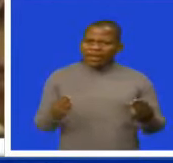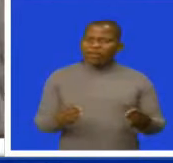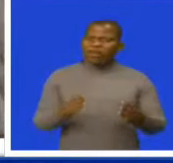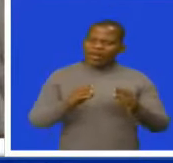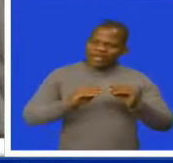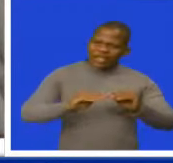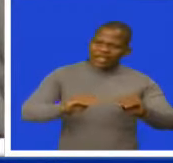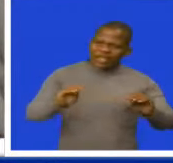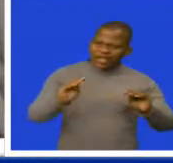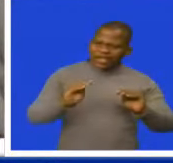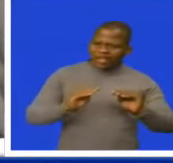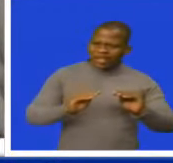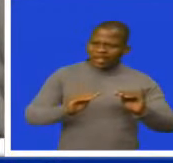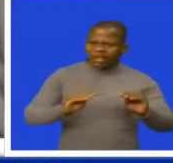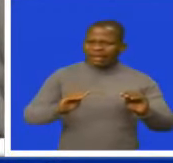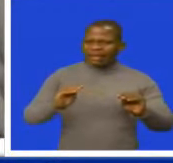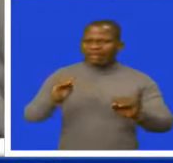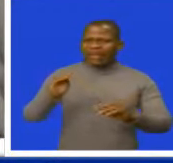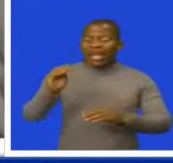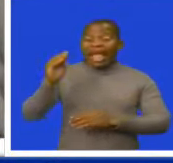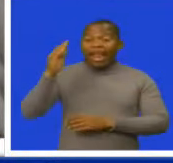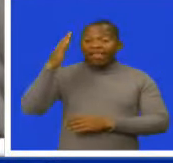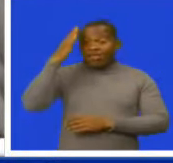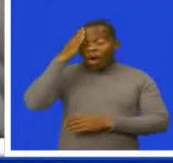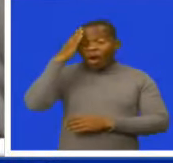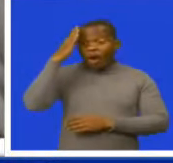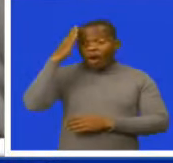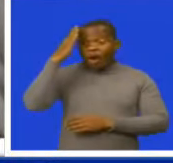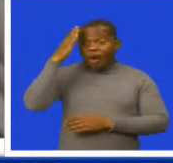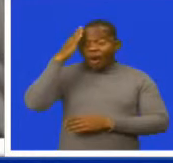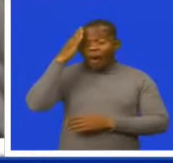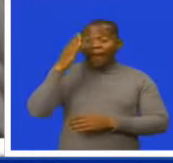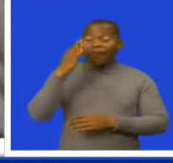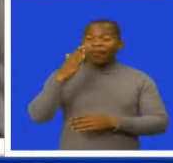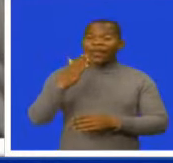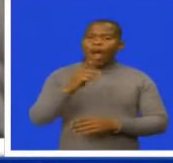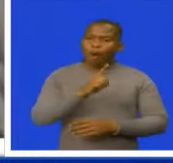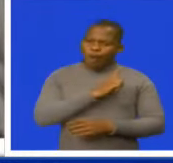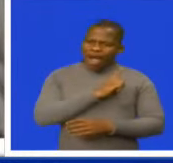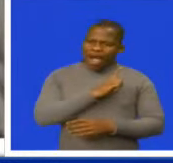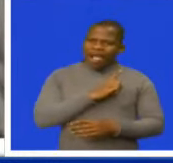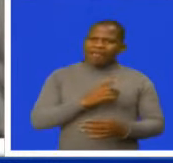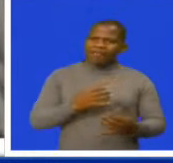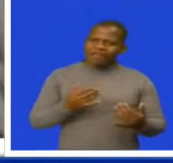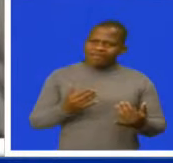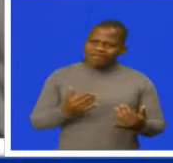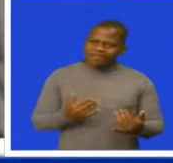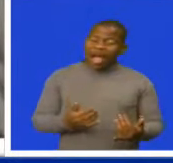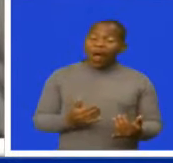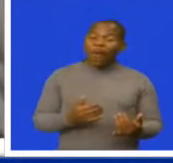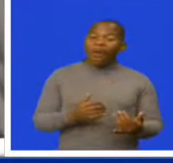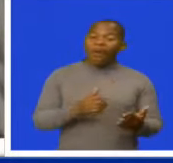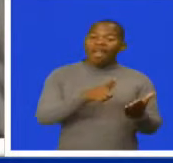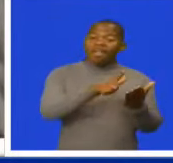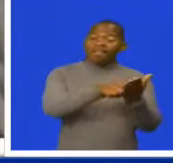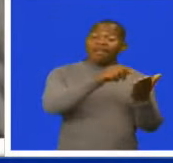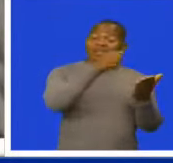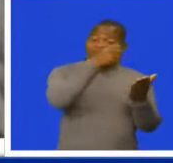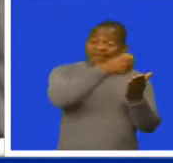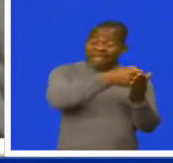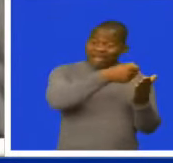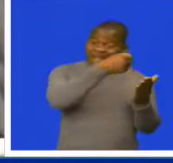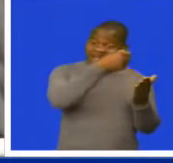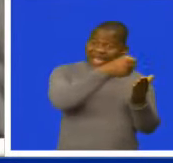hlobo. Kunabantu labapheku abuser ilele kuthiwa i-freedom of speech kude i-freedom